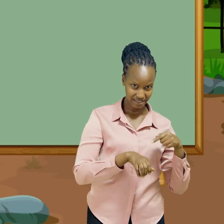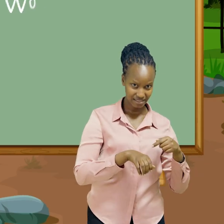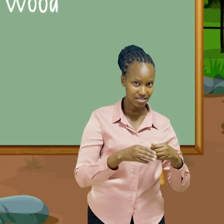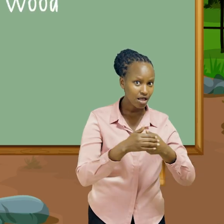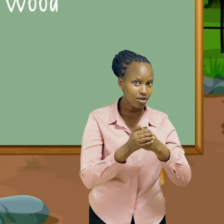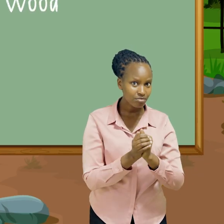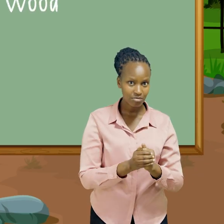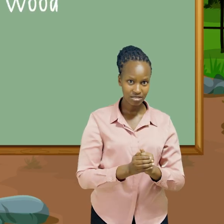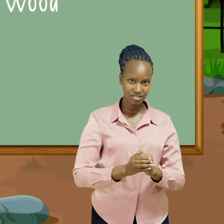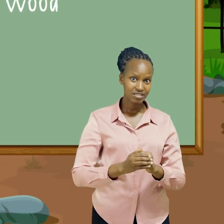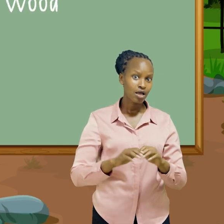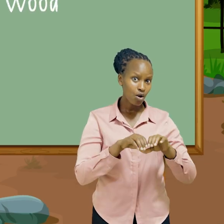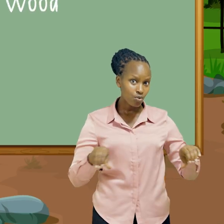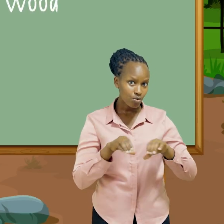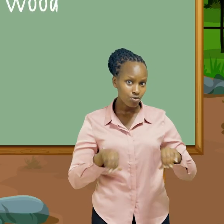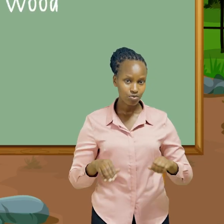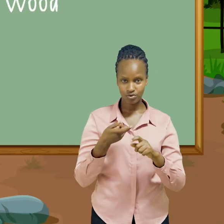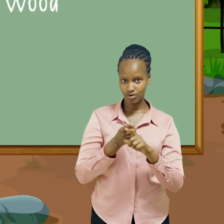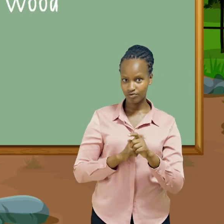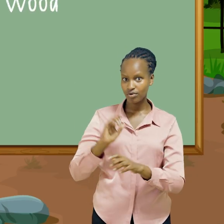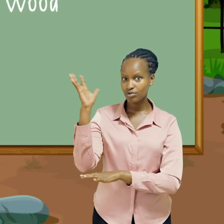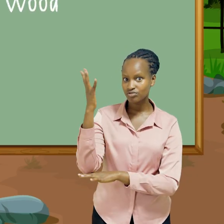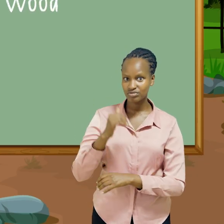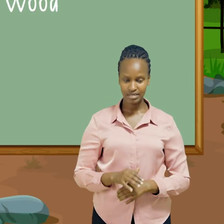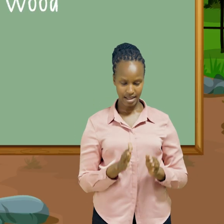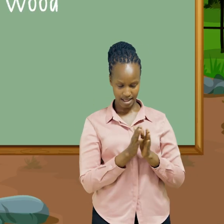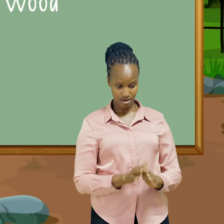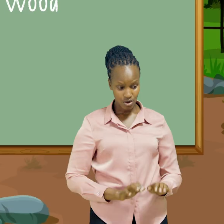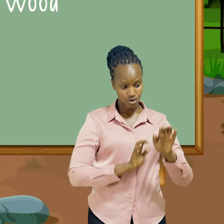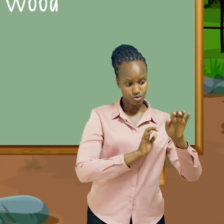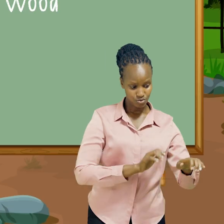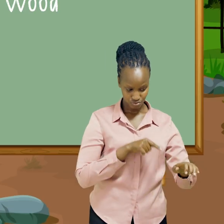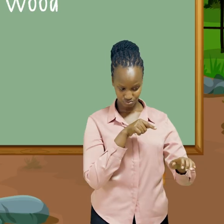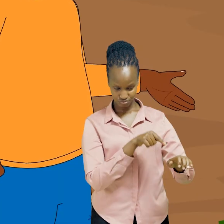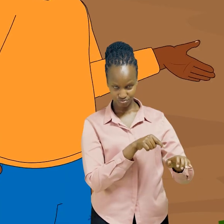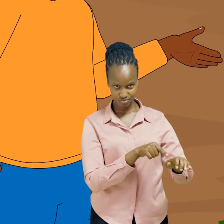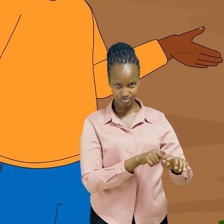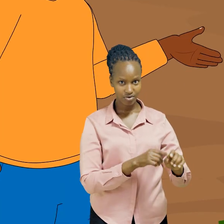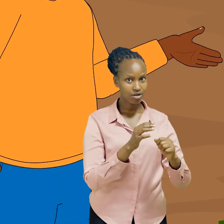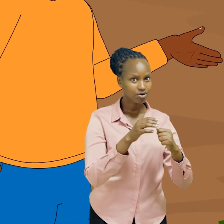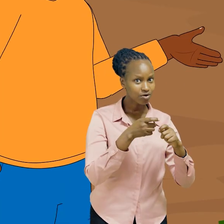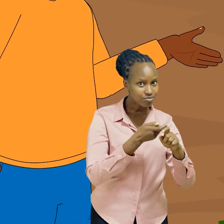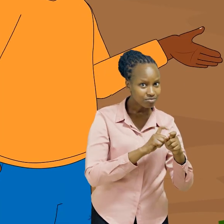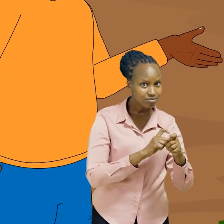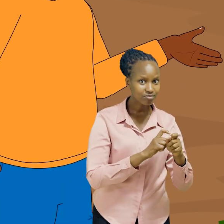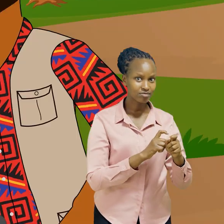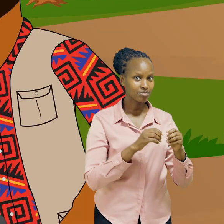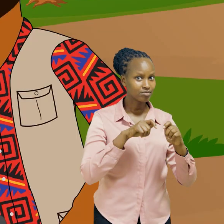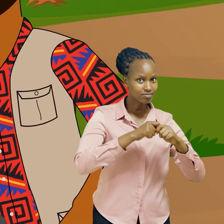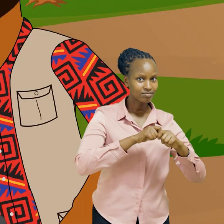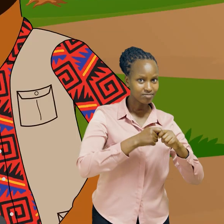made of wood that comes from a tree. And the bottom part is made of metal. Who can make artificial